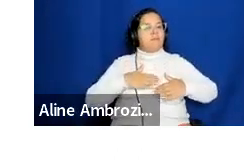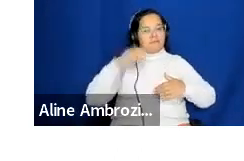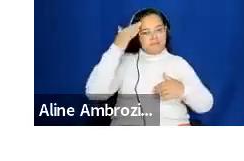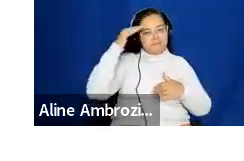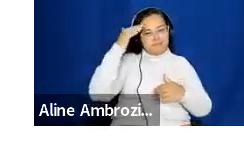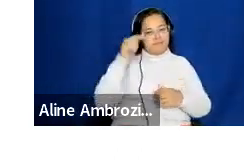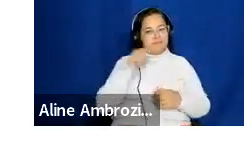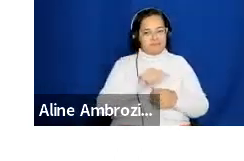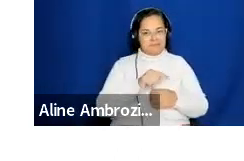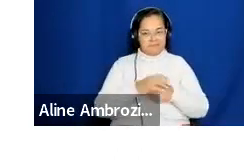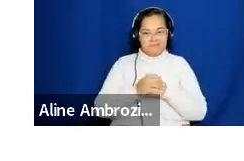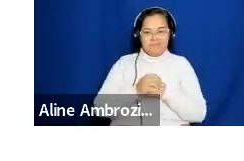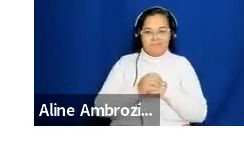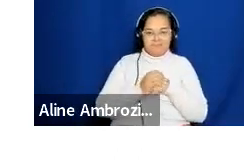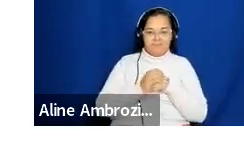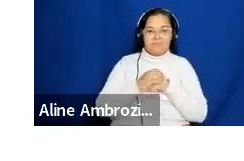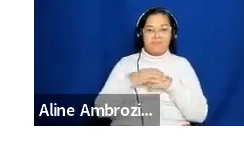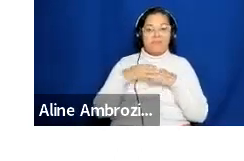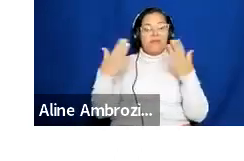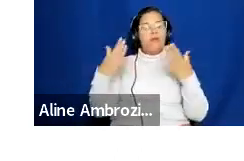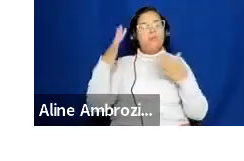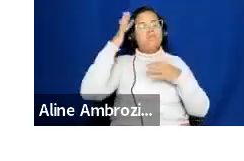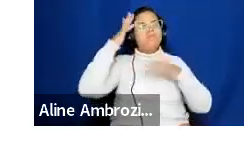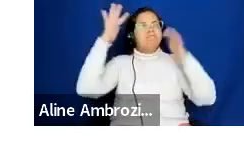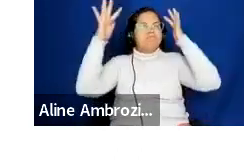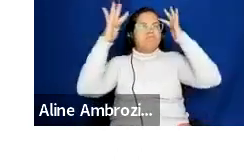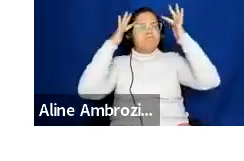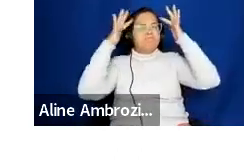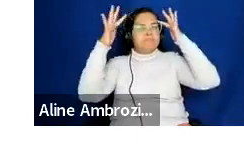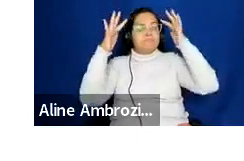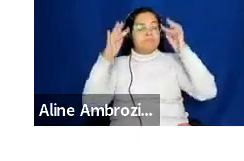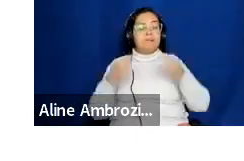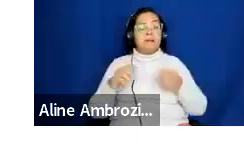In terms of the first issue, the context.